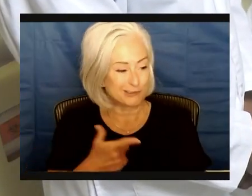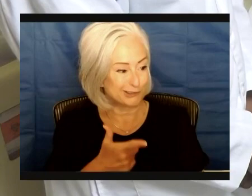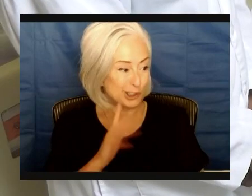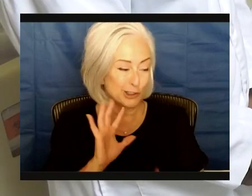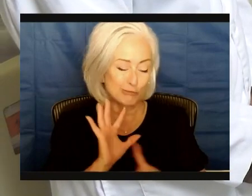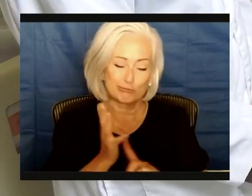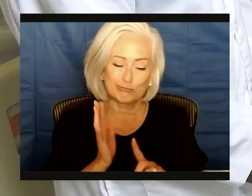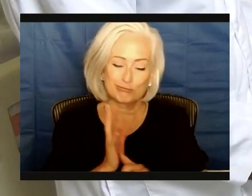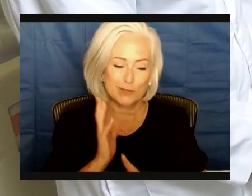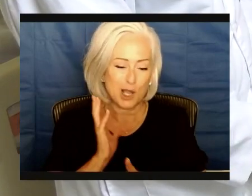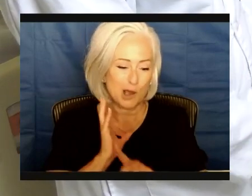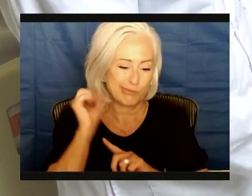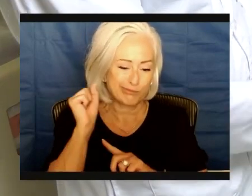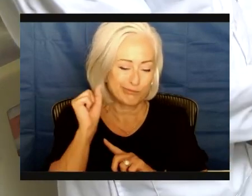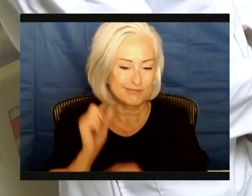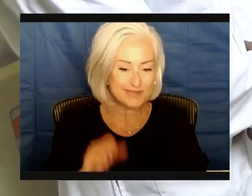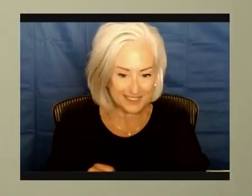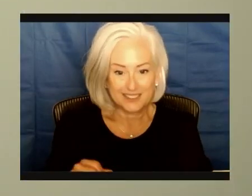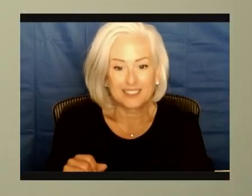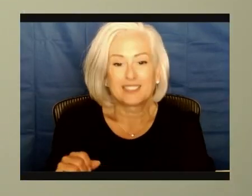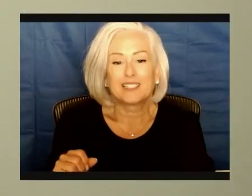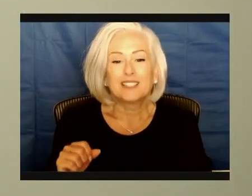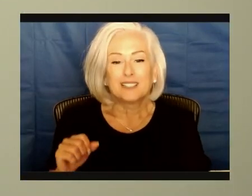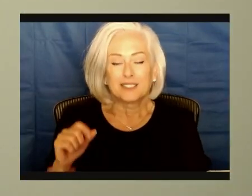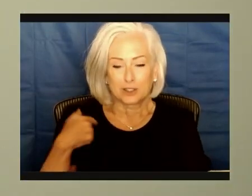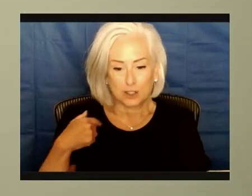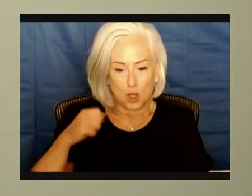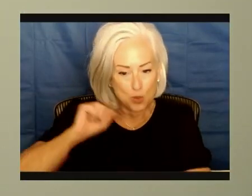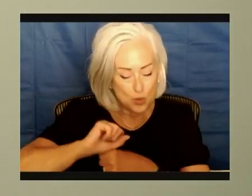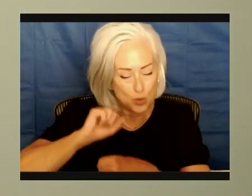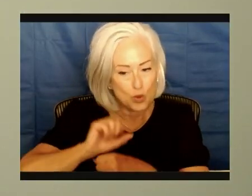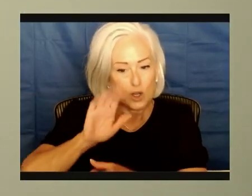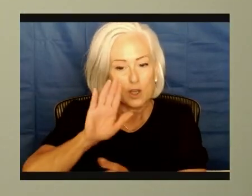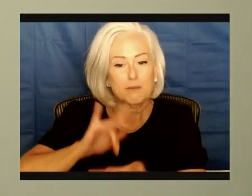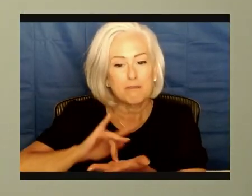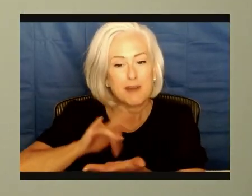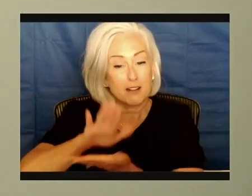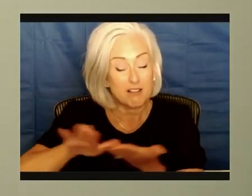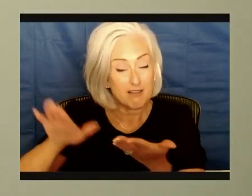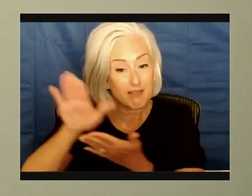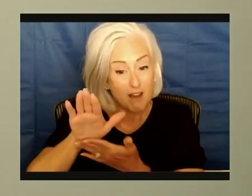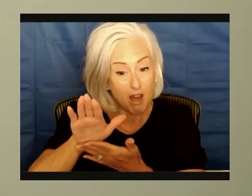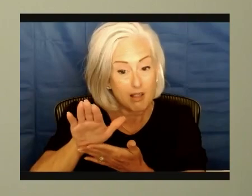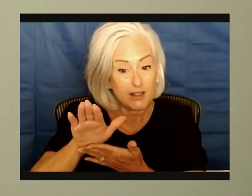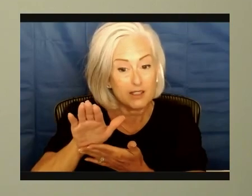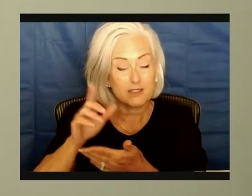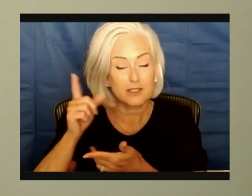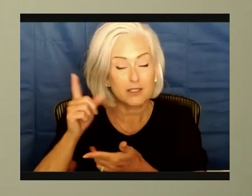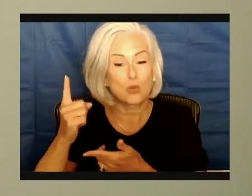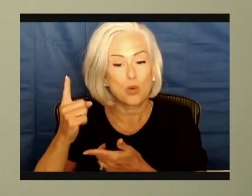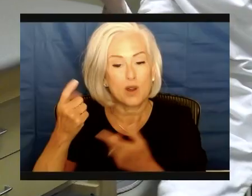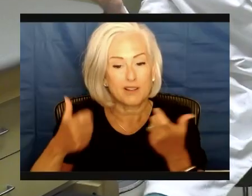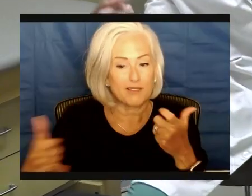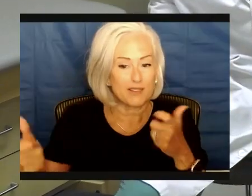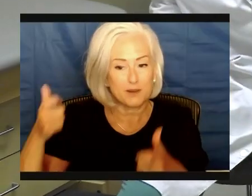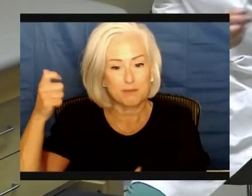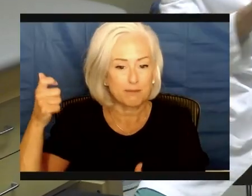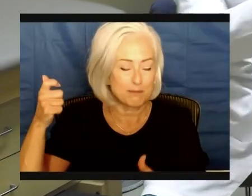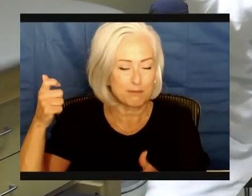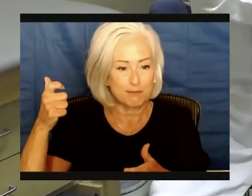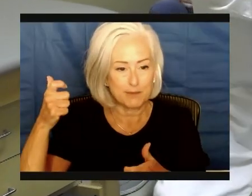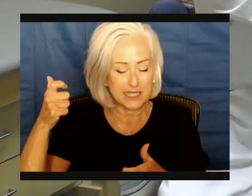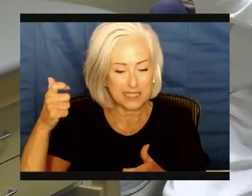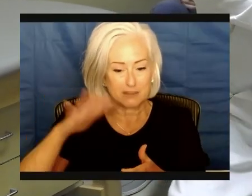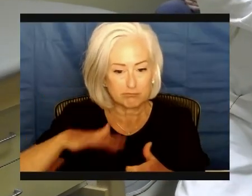Paul Hospital, Millennium Medical College, and Abiet Hospital, one of the major and the biggest referral hospital in